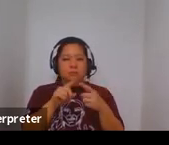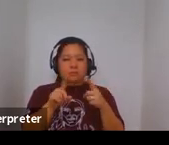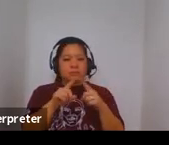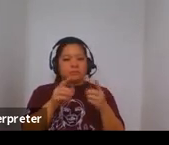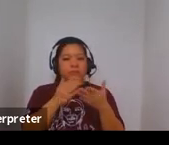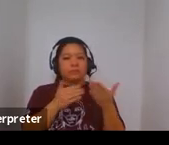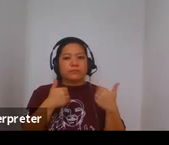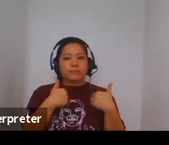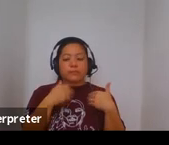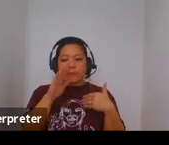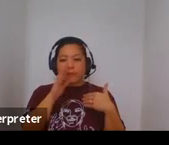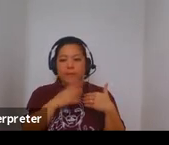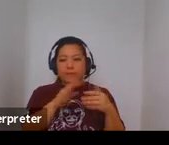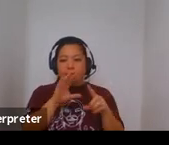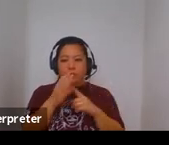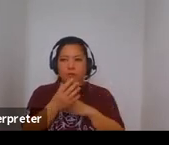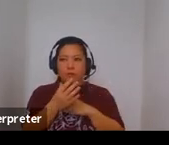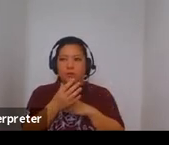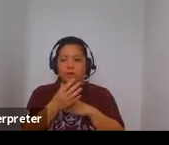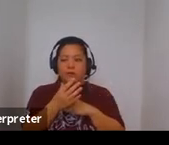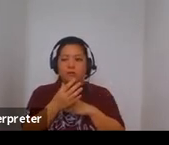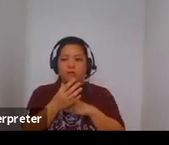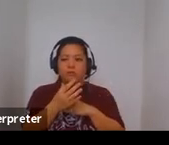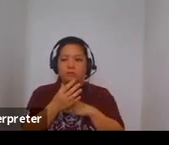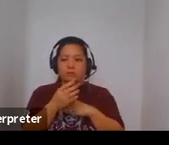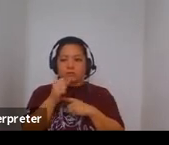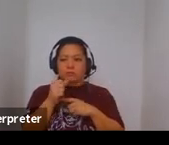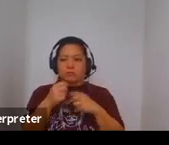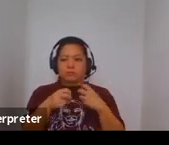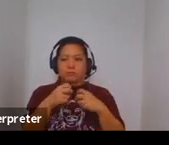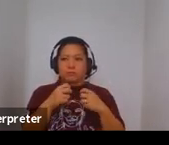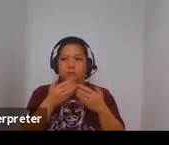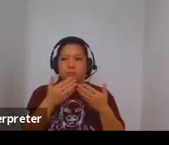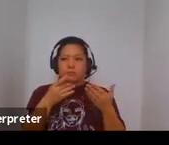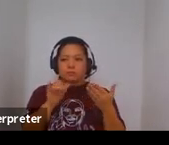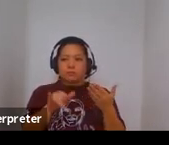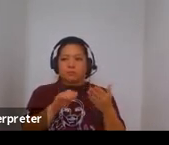discrediting or ignoring cultural identity and cultural beliefs.